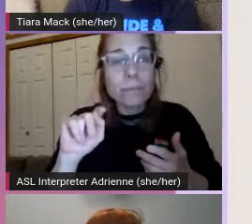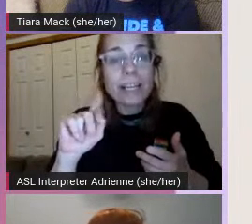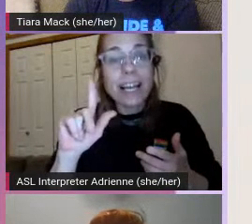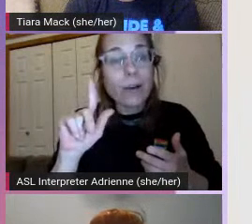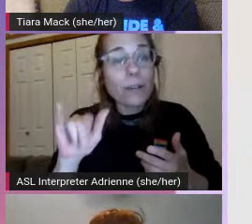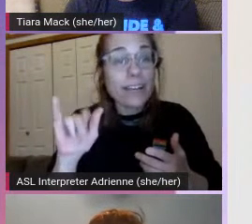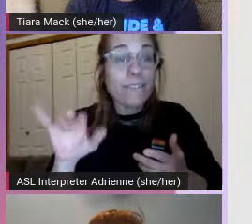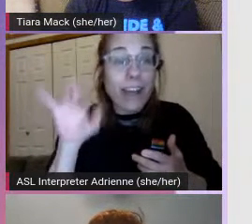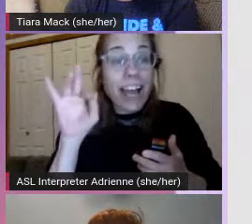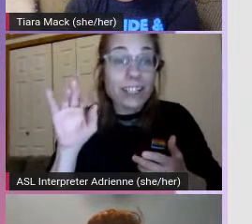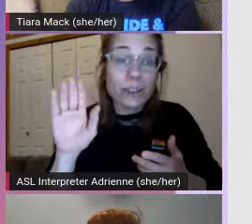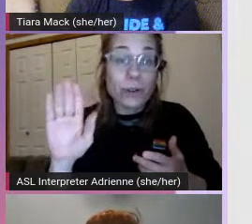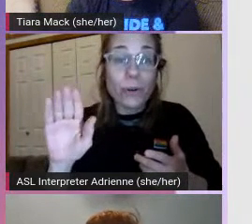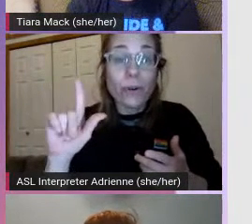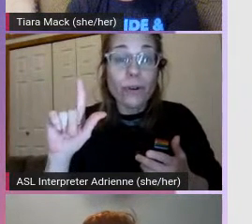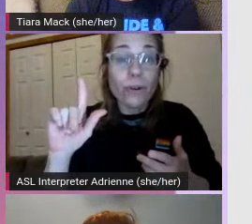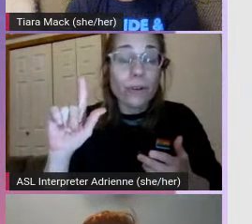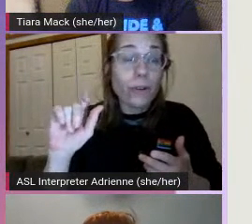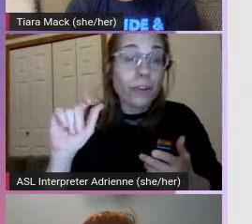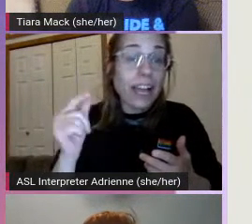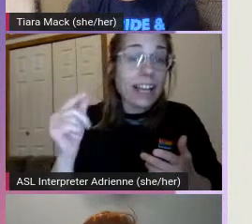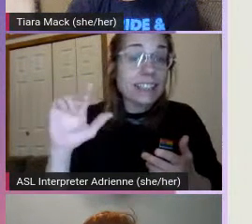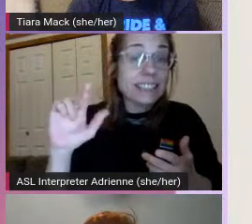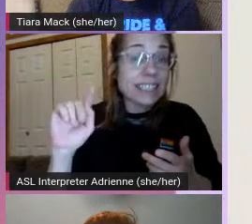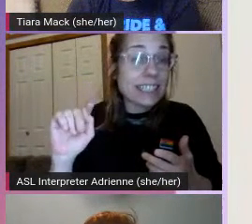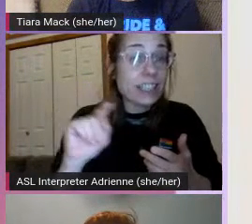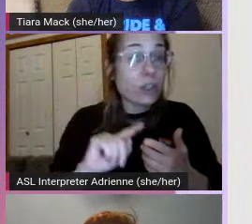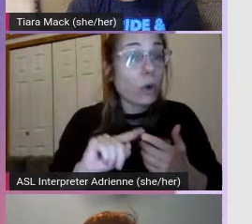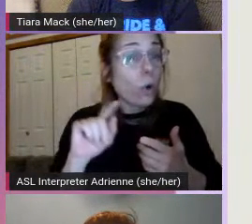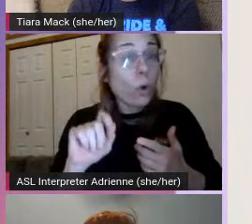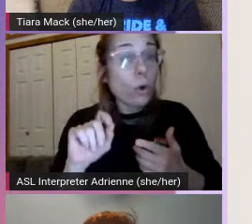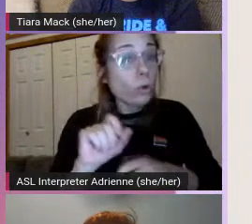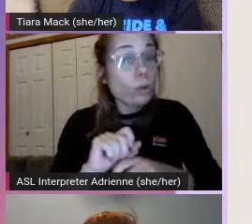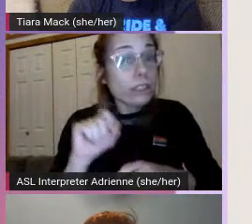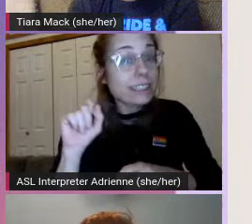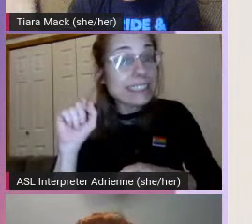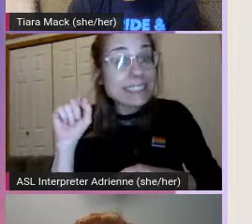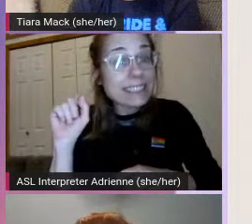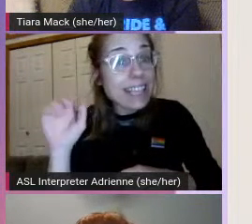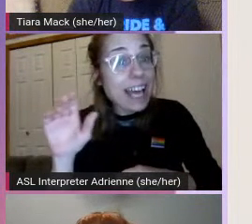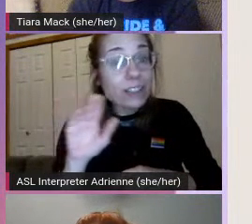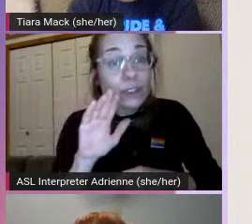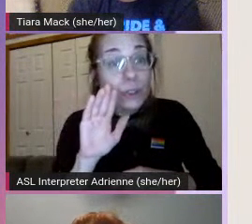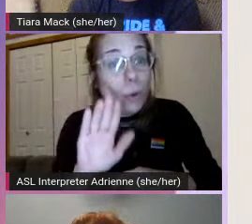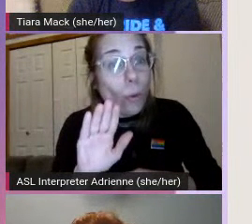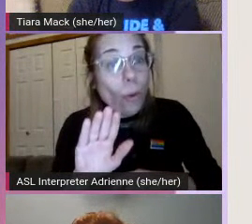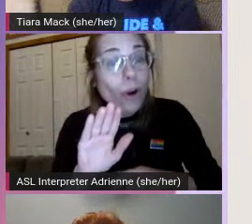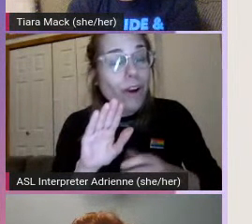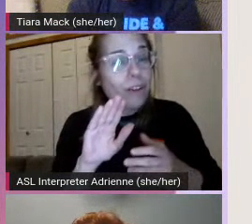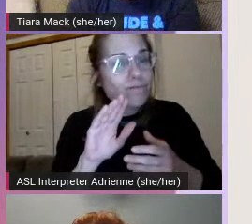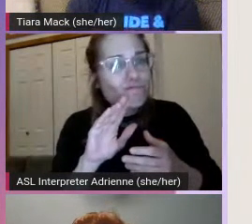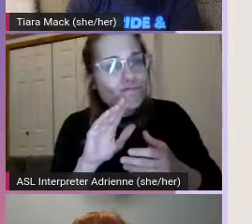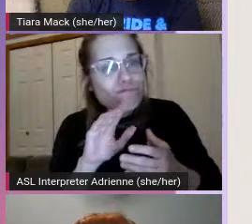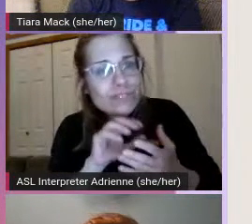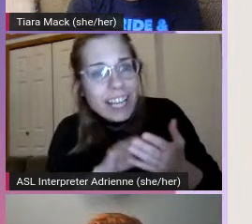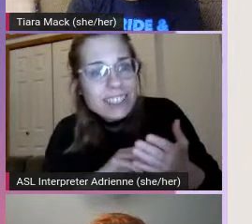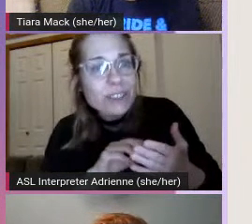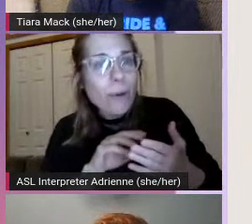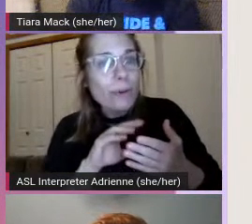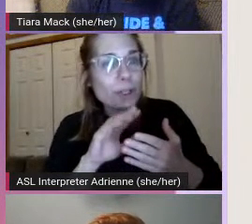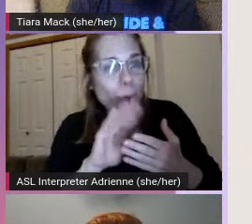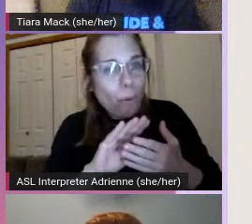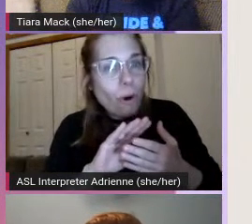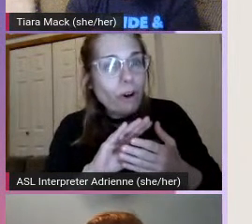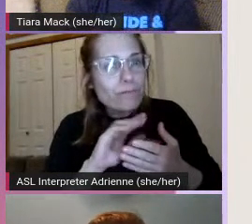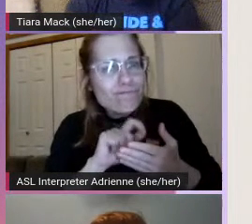And you can also submit written testimony in support of the legislative priorities that we've highlighted tonight. There was a lot of information, but